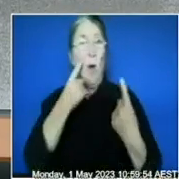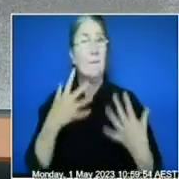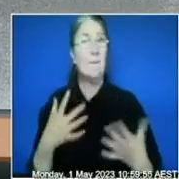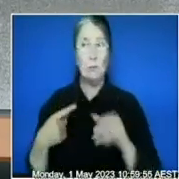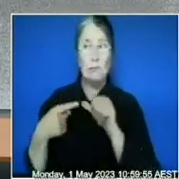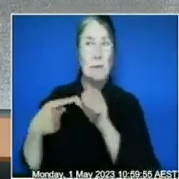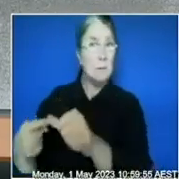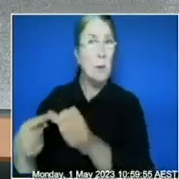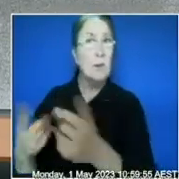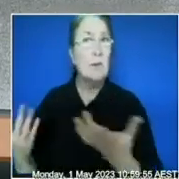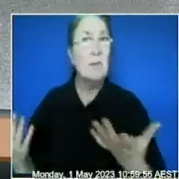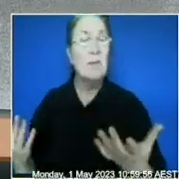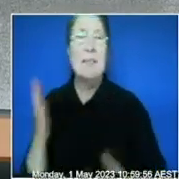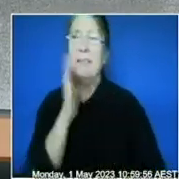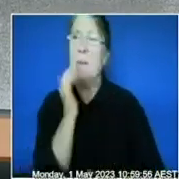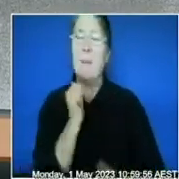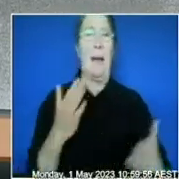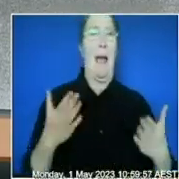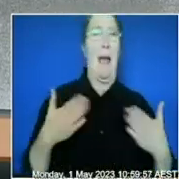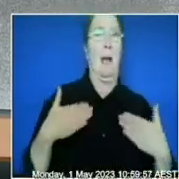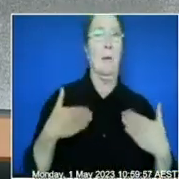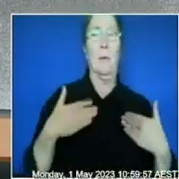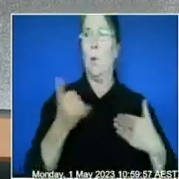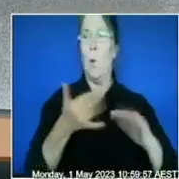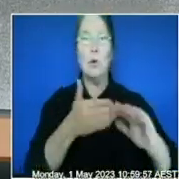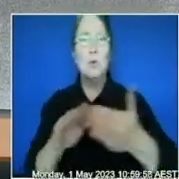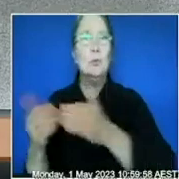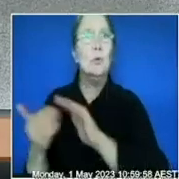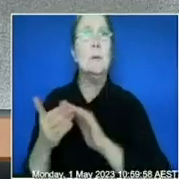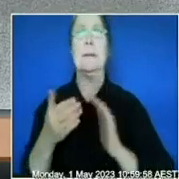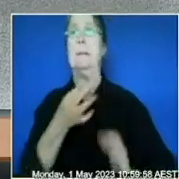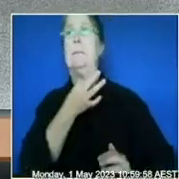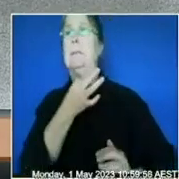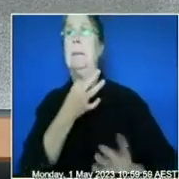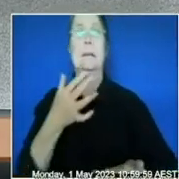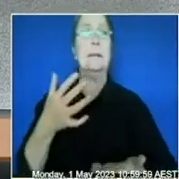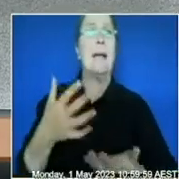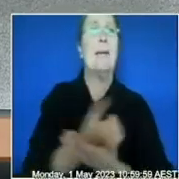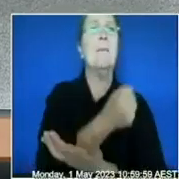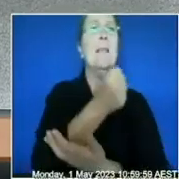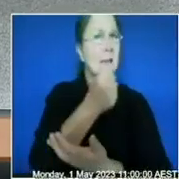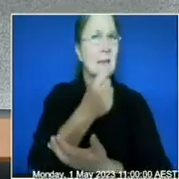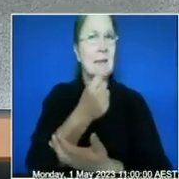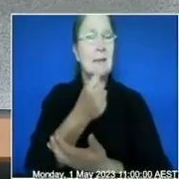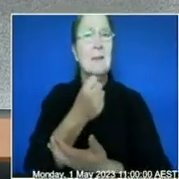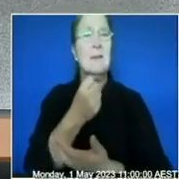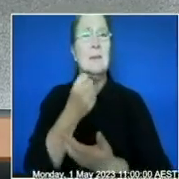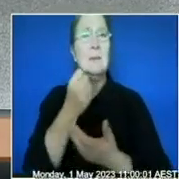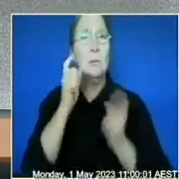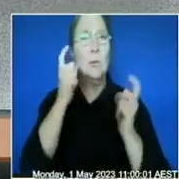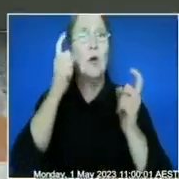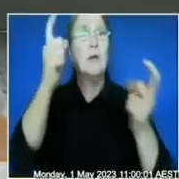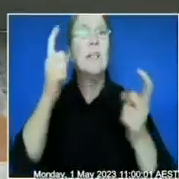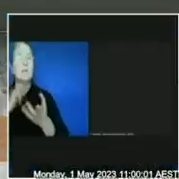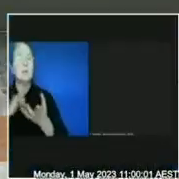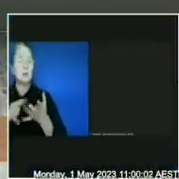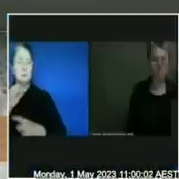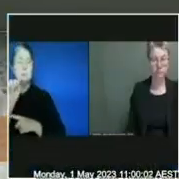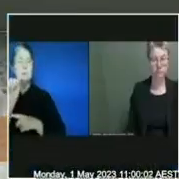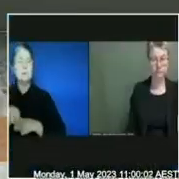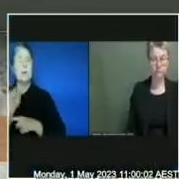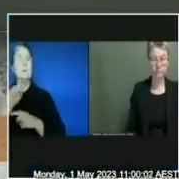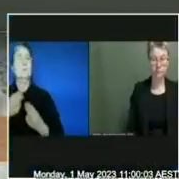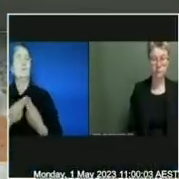operational practices. Yes, but is it fair to say, I'm not asking why Victoria Police weren't